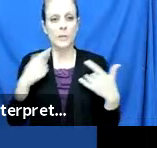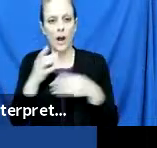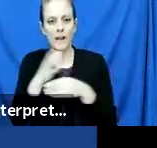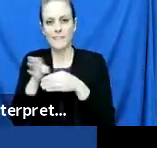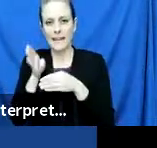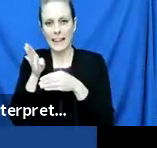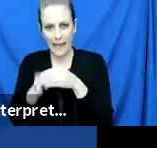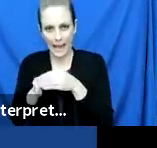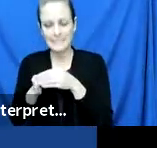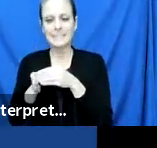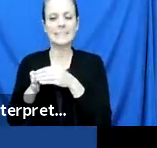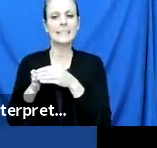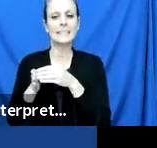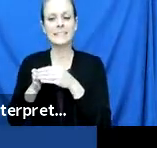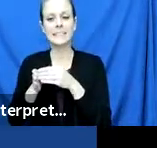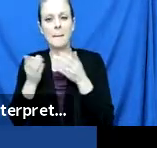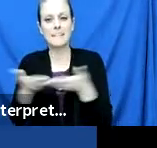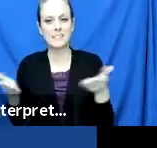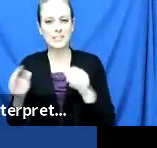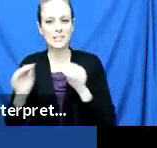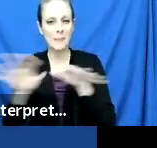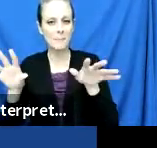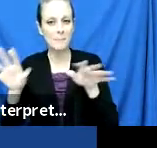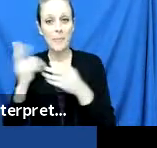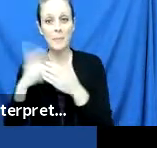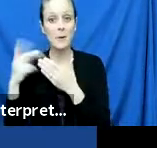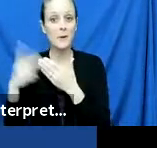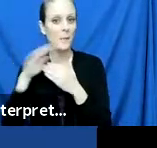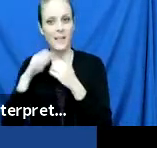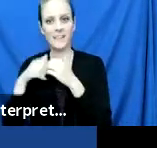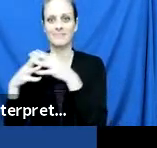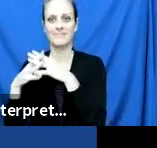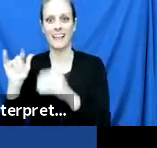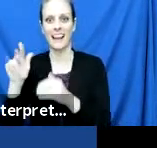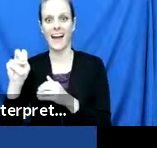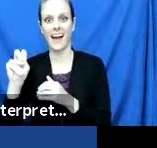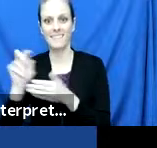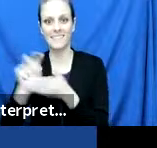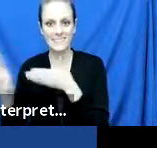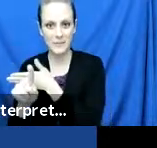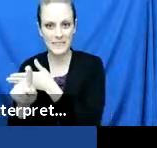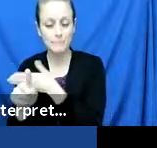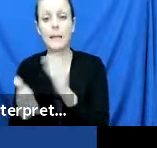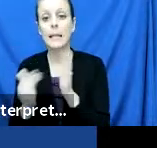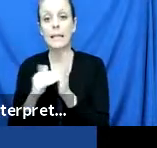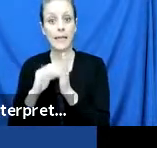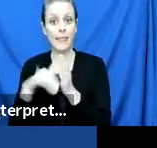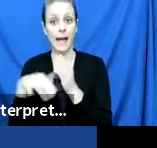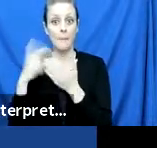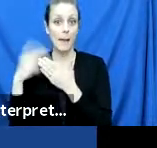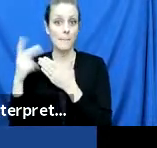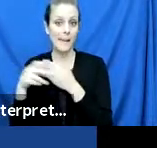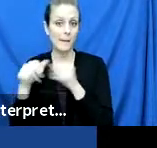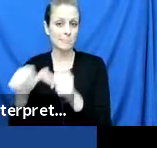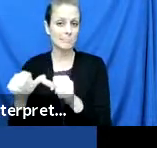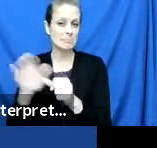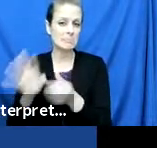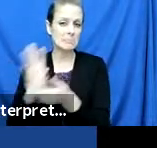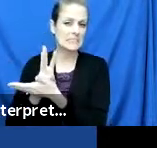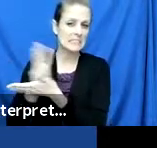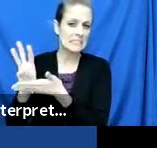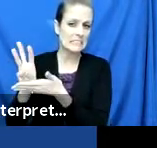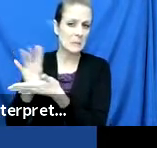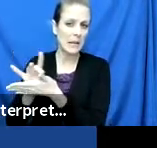The campaign will go live next week. And again, the duration of the campaign will be about 6 to 8